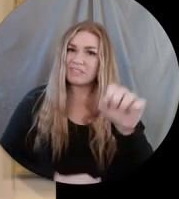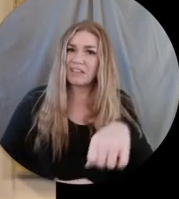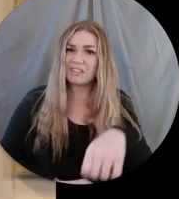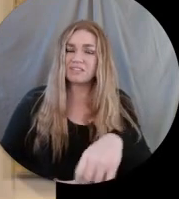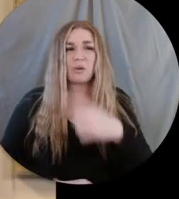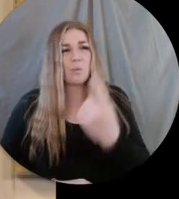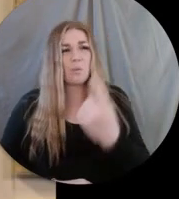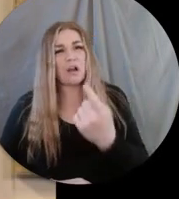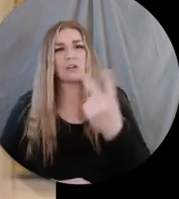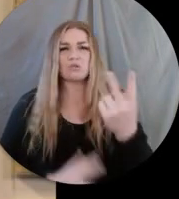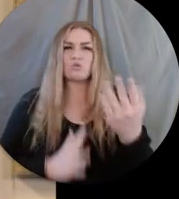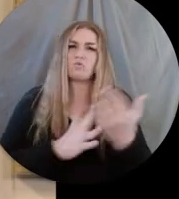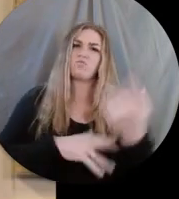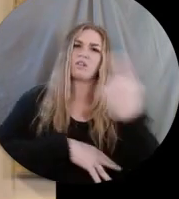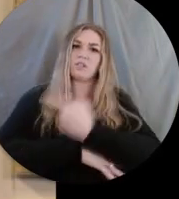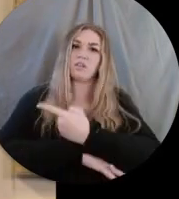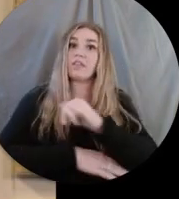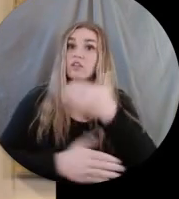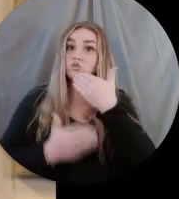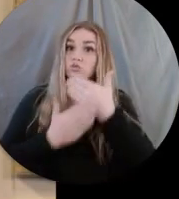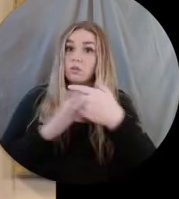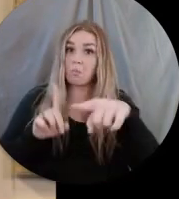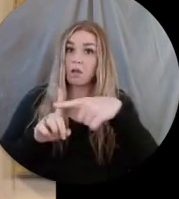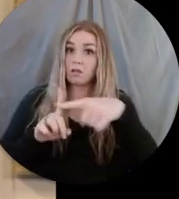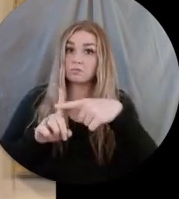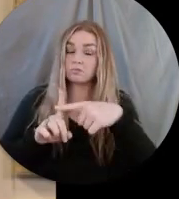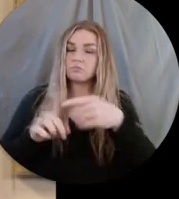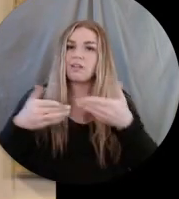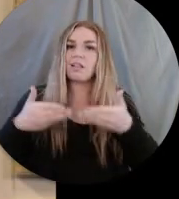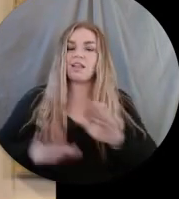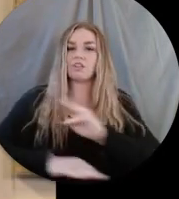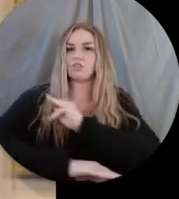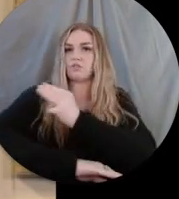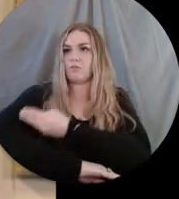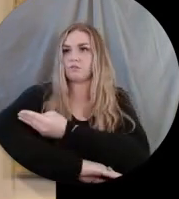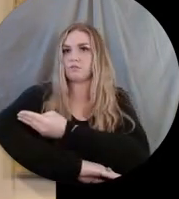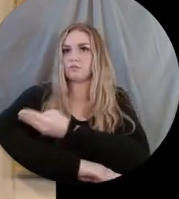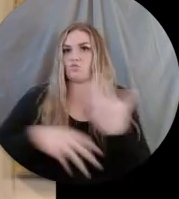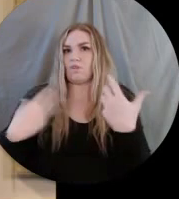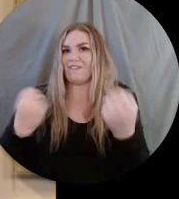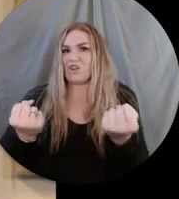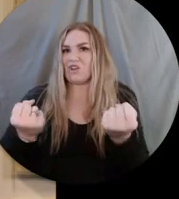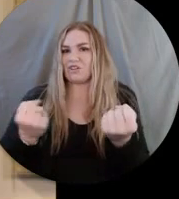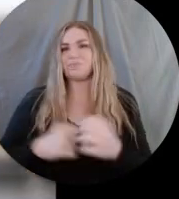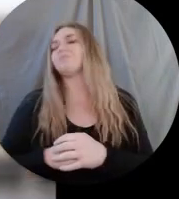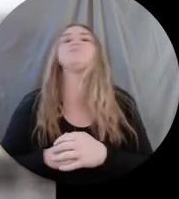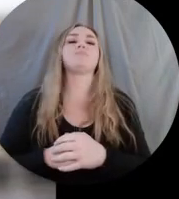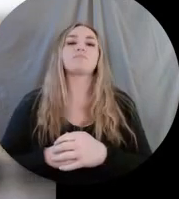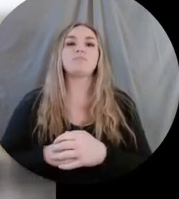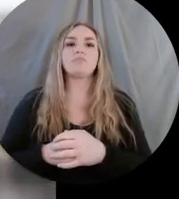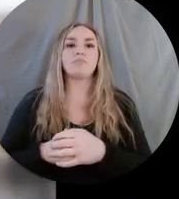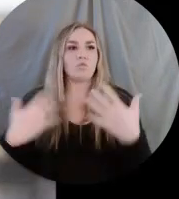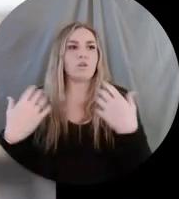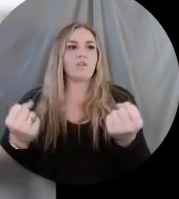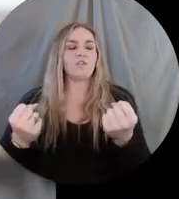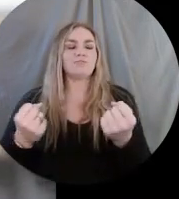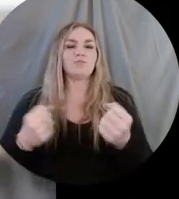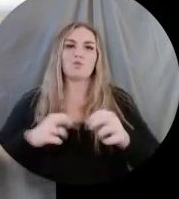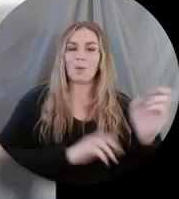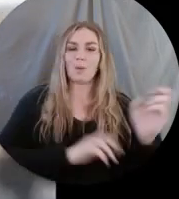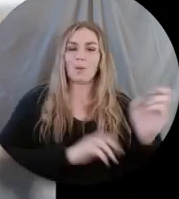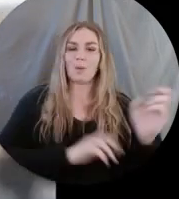days and that's quite healthy actually. It lets those muscles recuperate and then you get ready to go right back in there. If